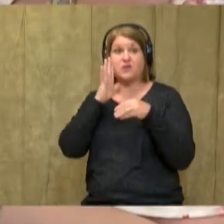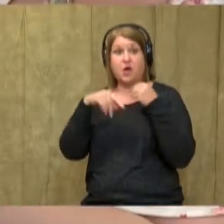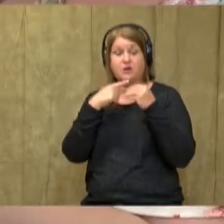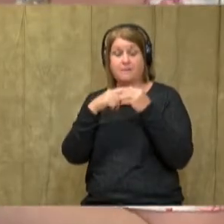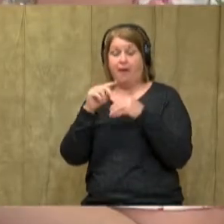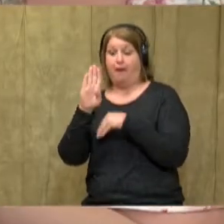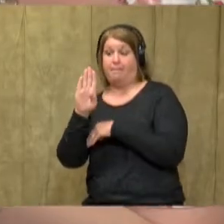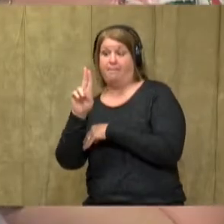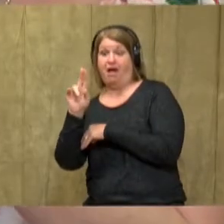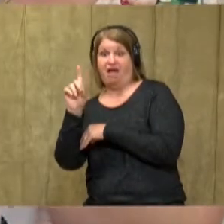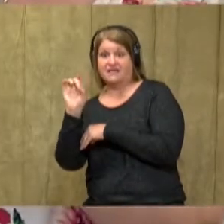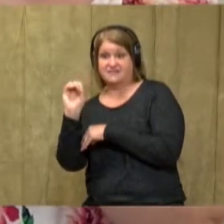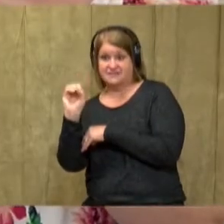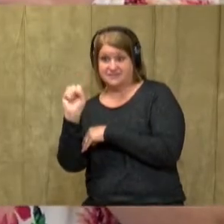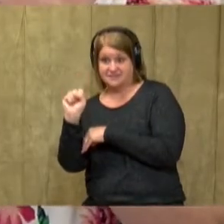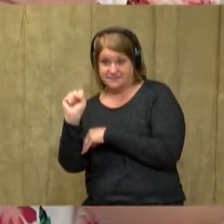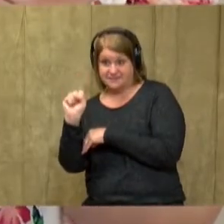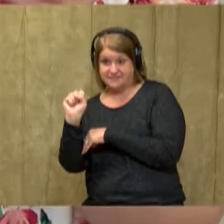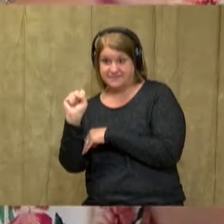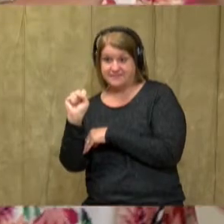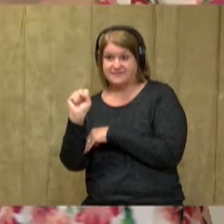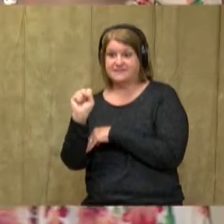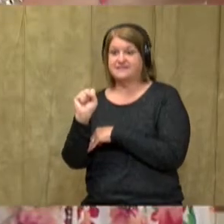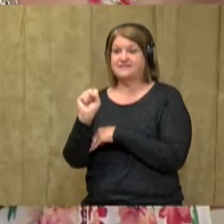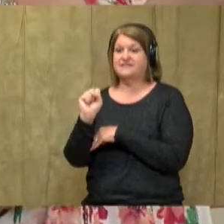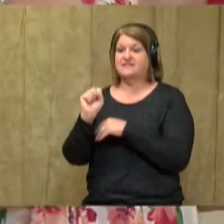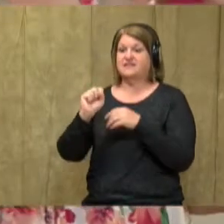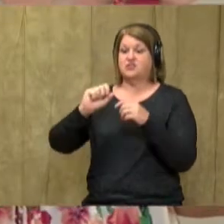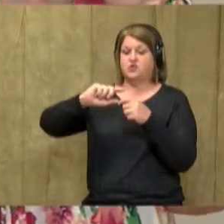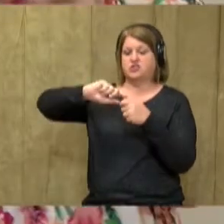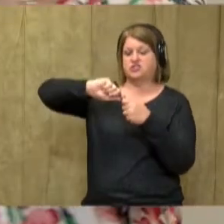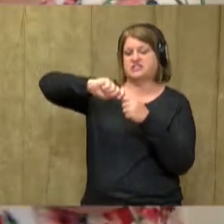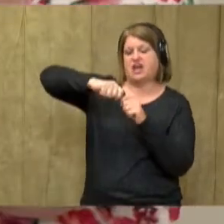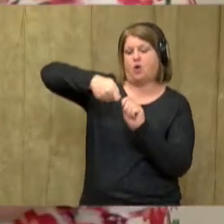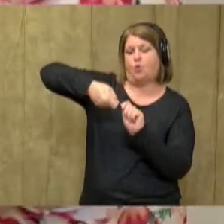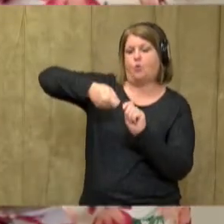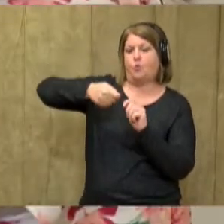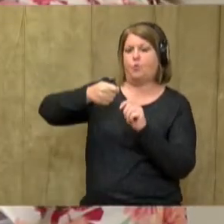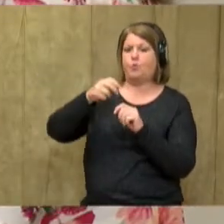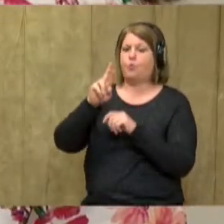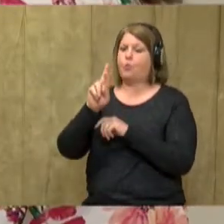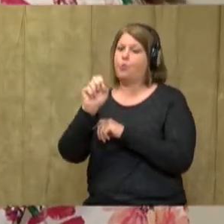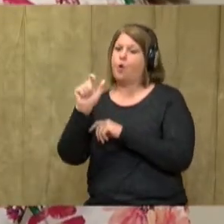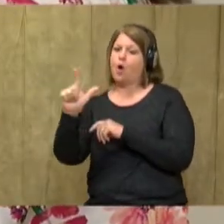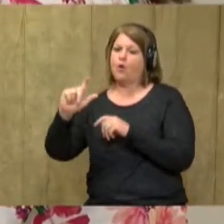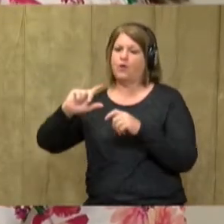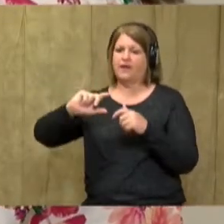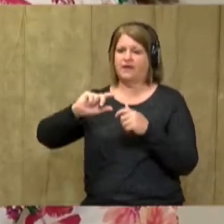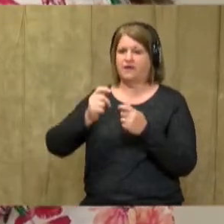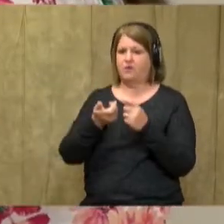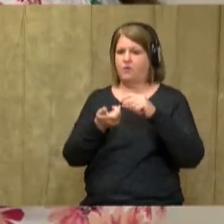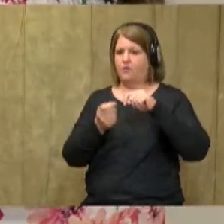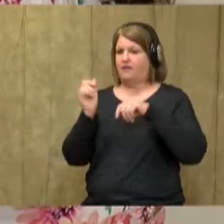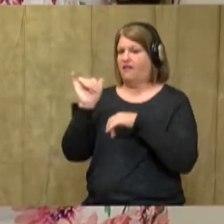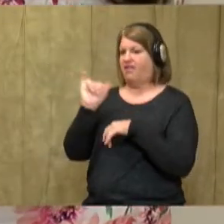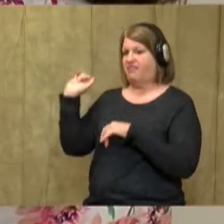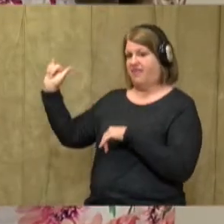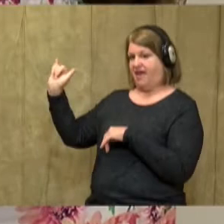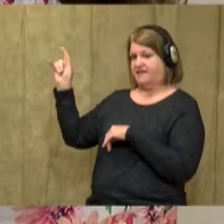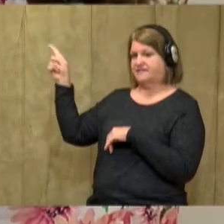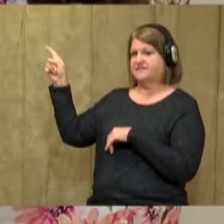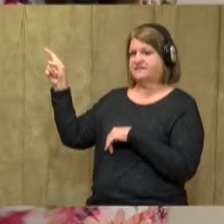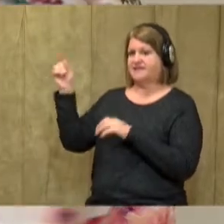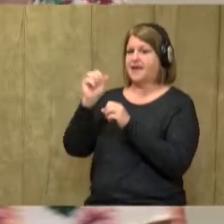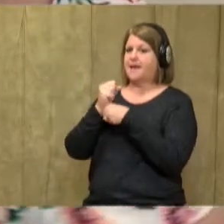buds? If you want to make a flower bud, you can just kind of roll the paper up like this. Roll it up and make a little